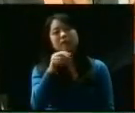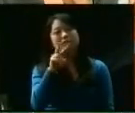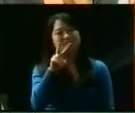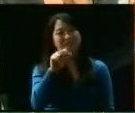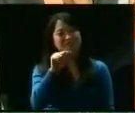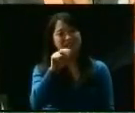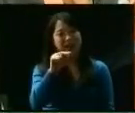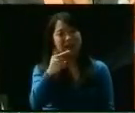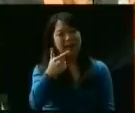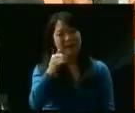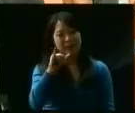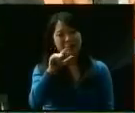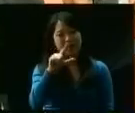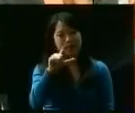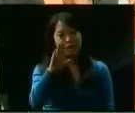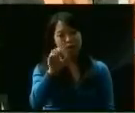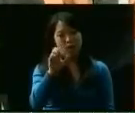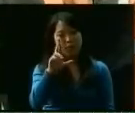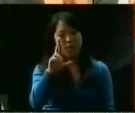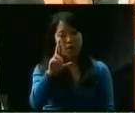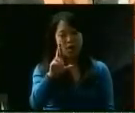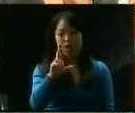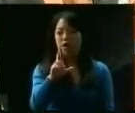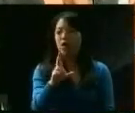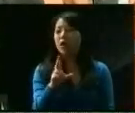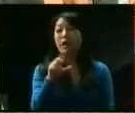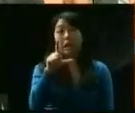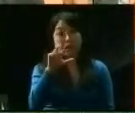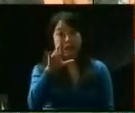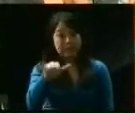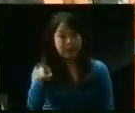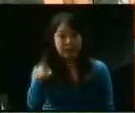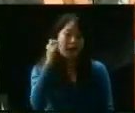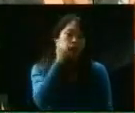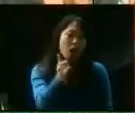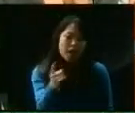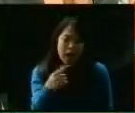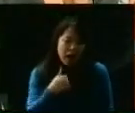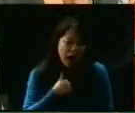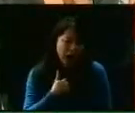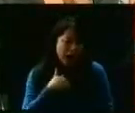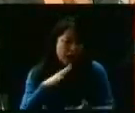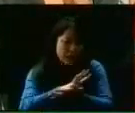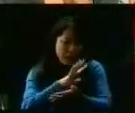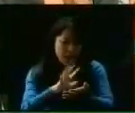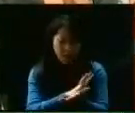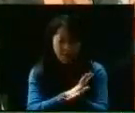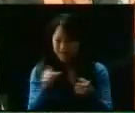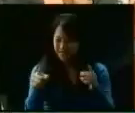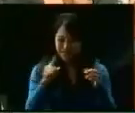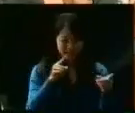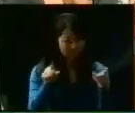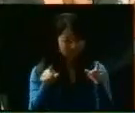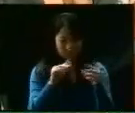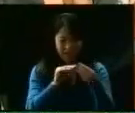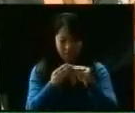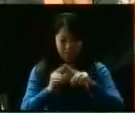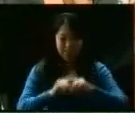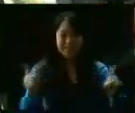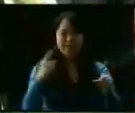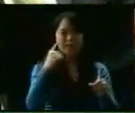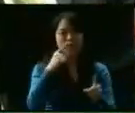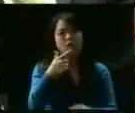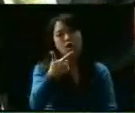And he's sitting here today. And Larry called him up and said, I've got this document that has totally different sets of numbers on your green waste